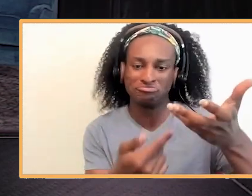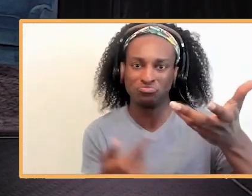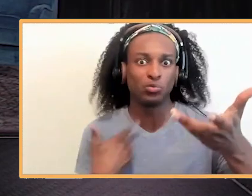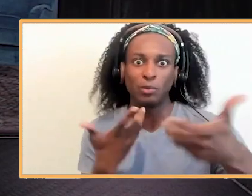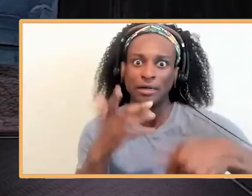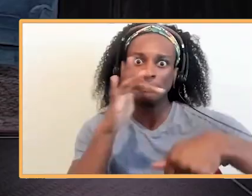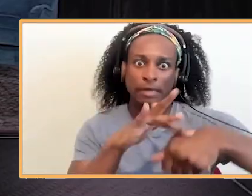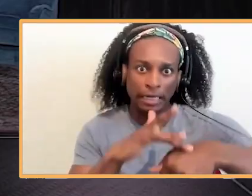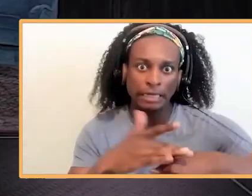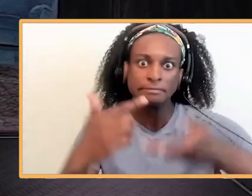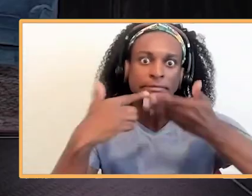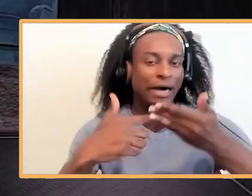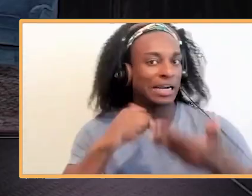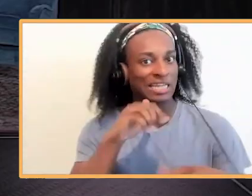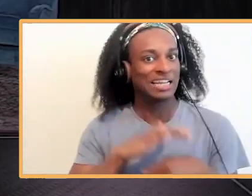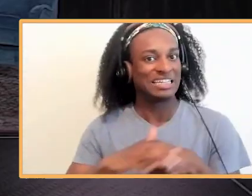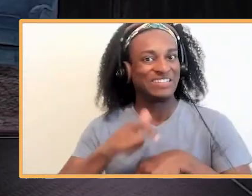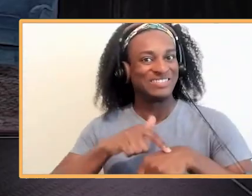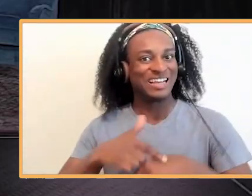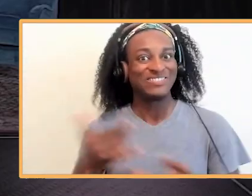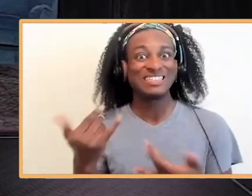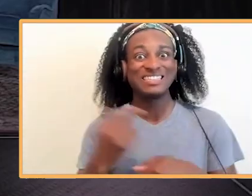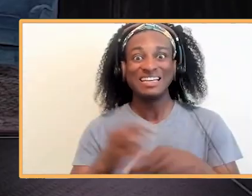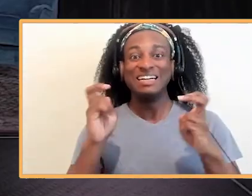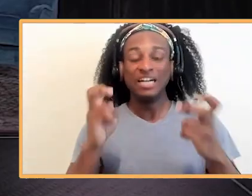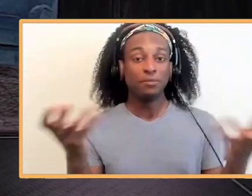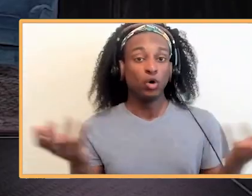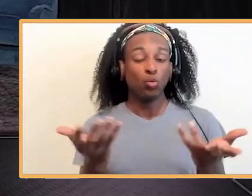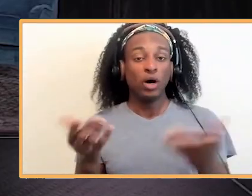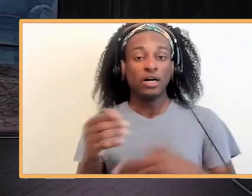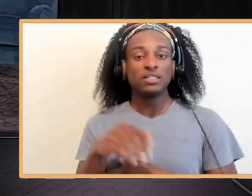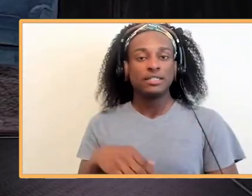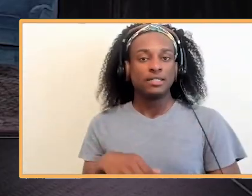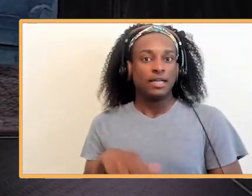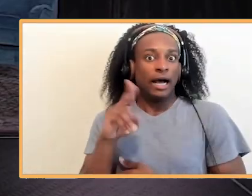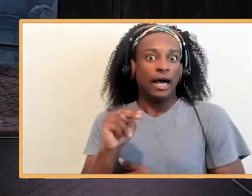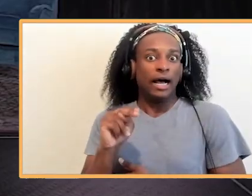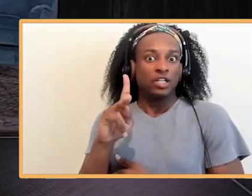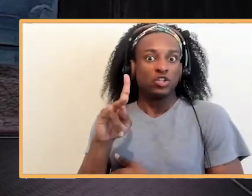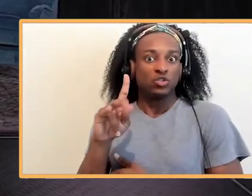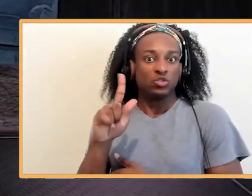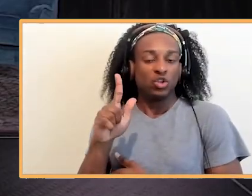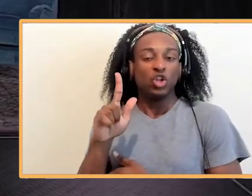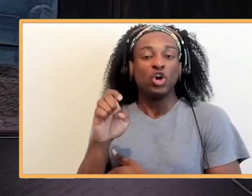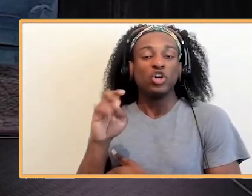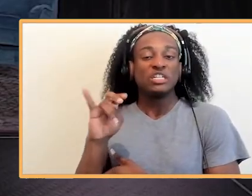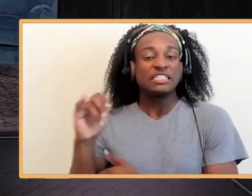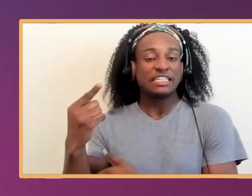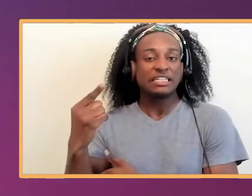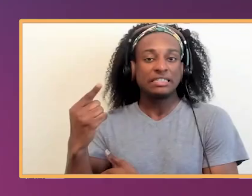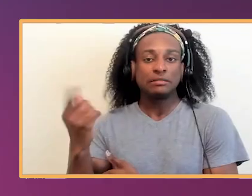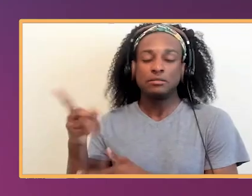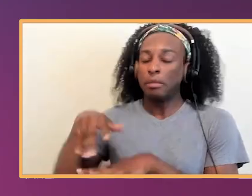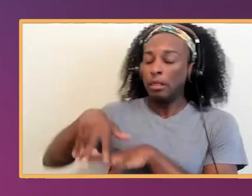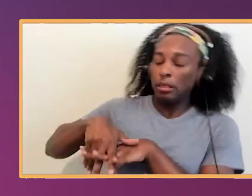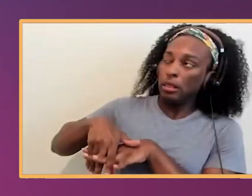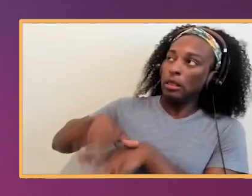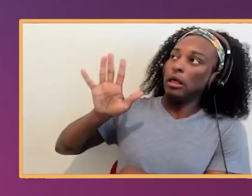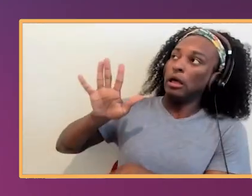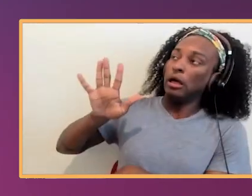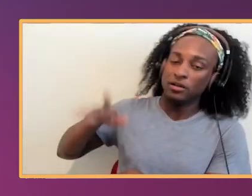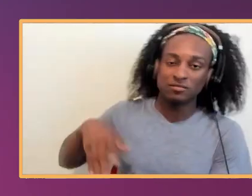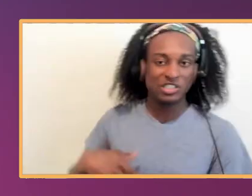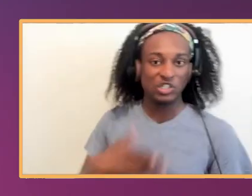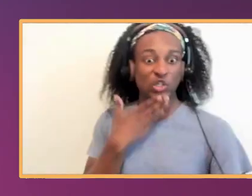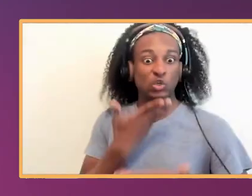The topic today is unlearning the well-meaning liberal, and this is going to be a big conversation, so I'm going to